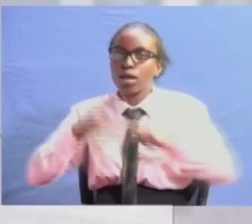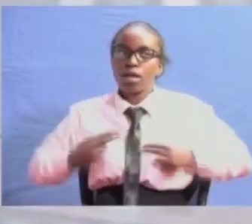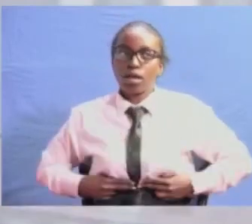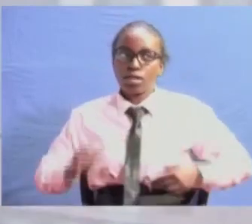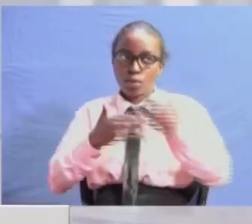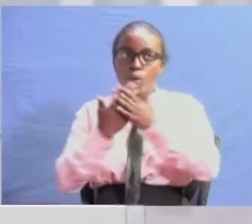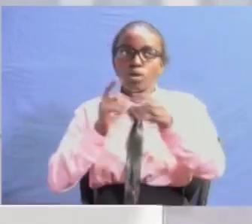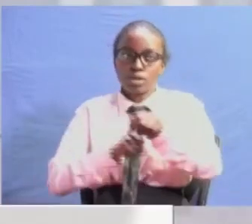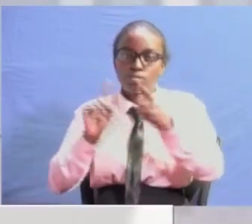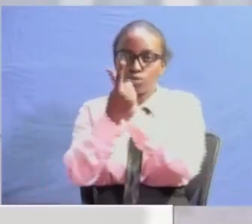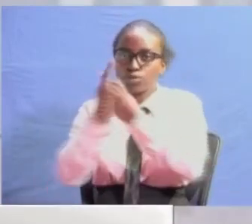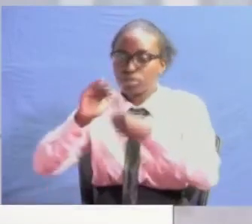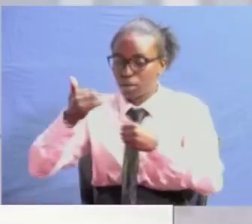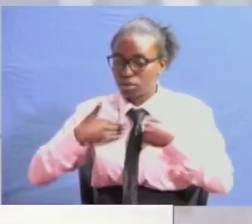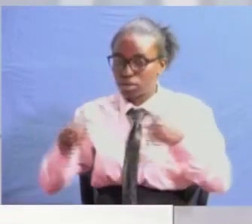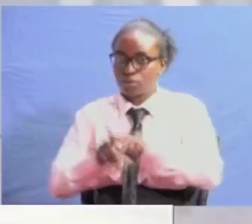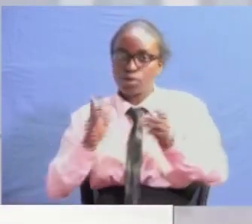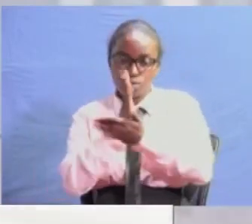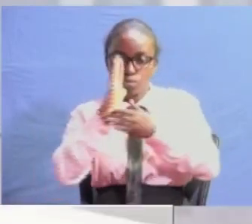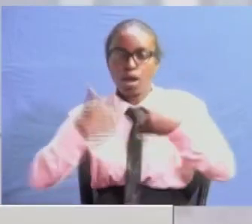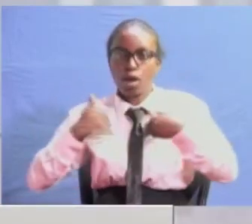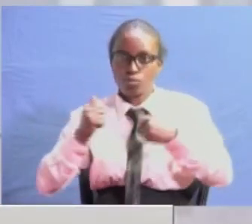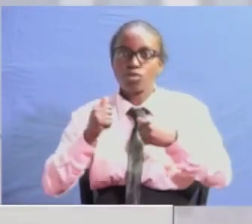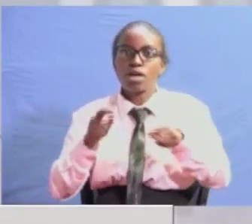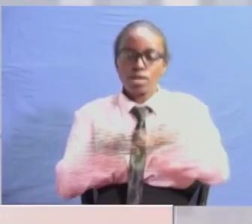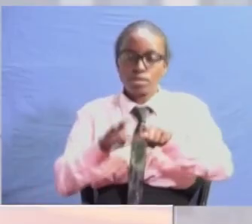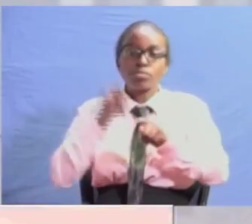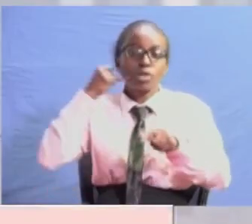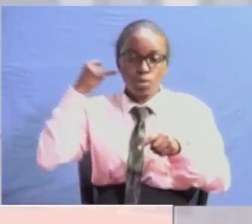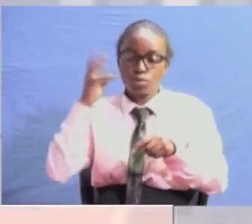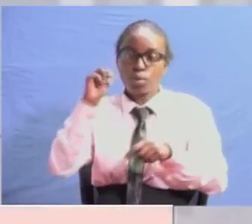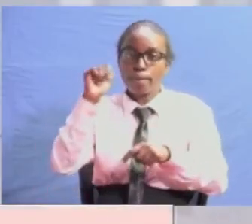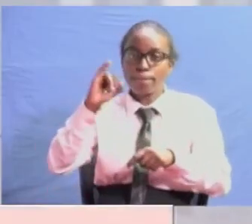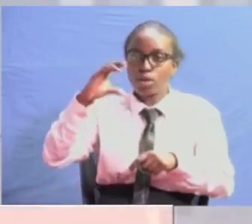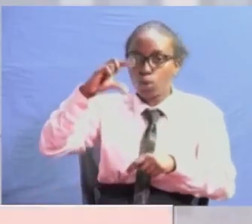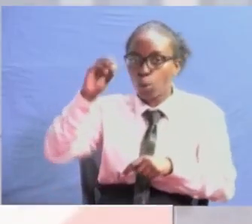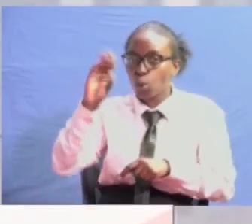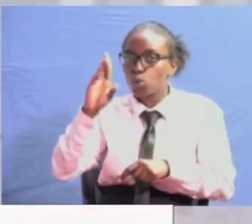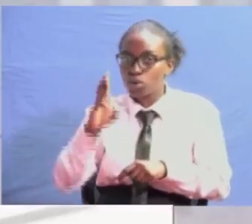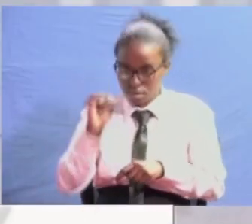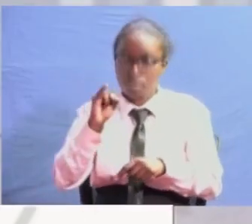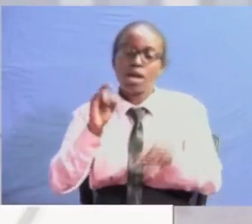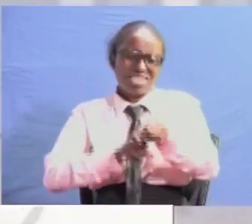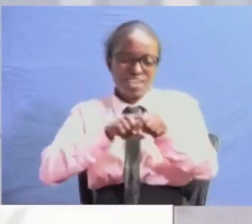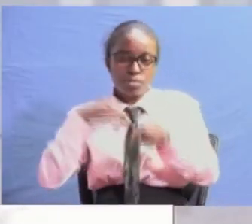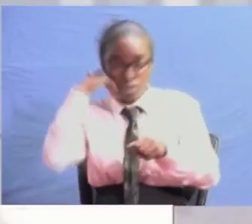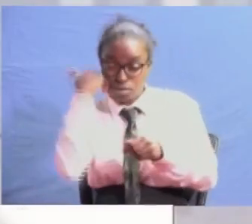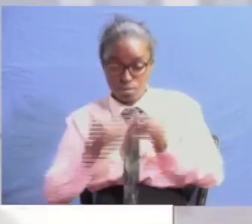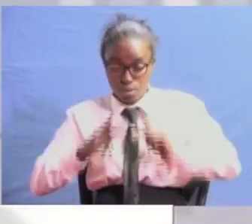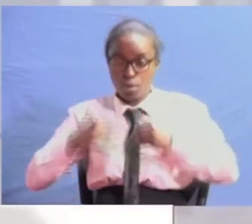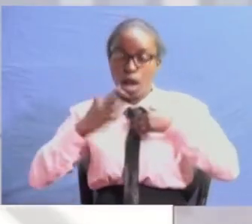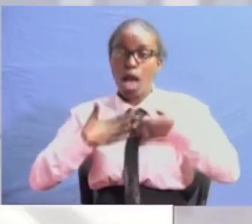facilities in different counties across the country, such as Nakuru and Migori, are struggling to attend to patients as the national